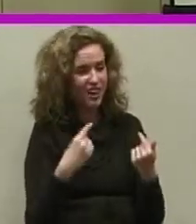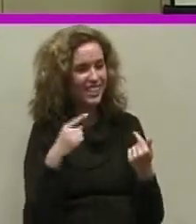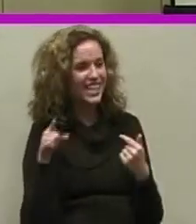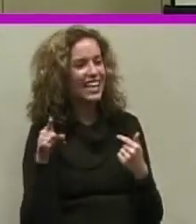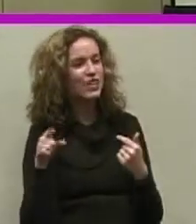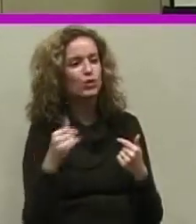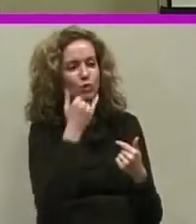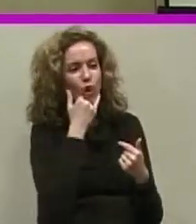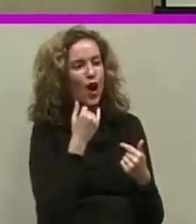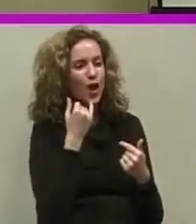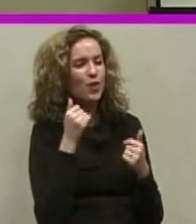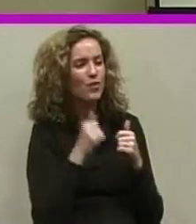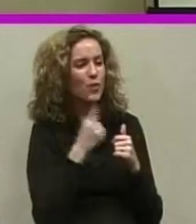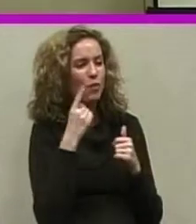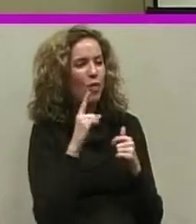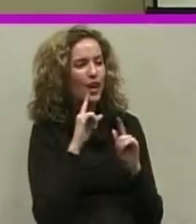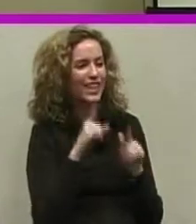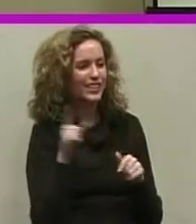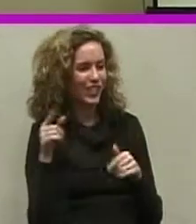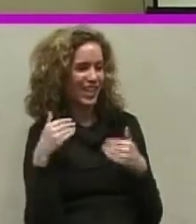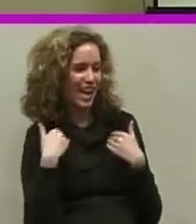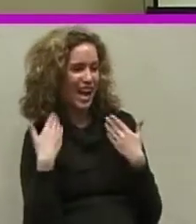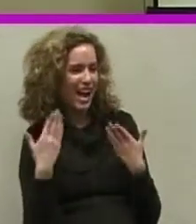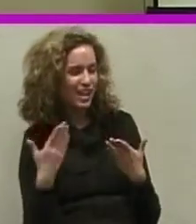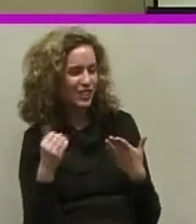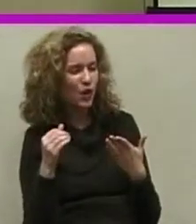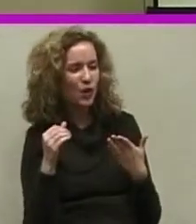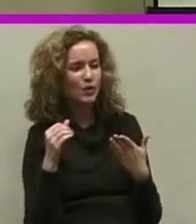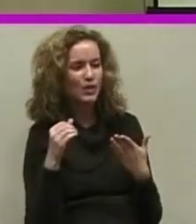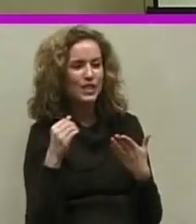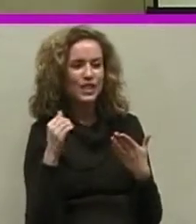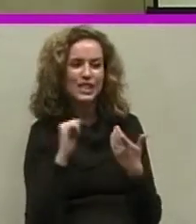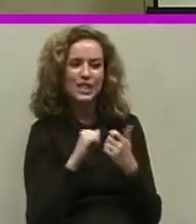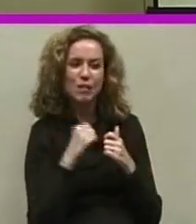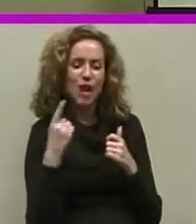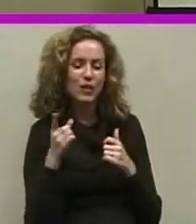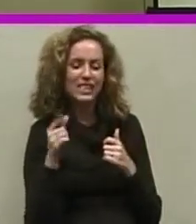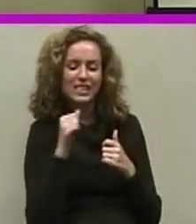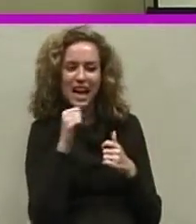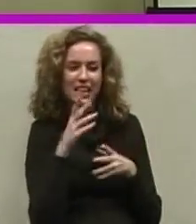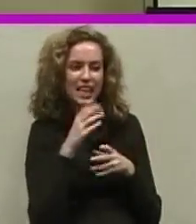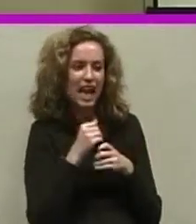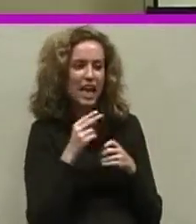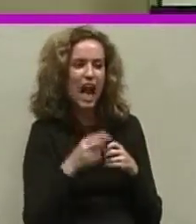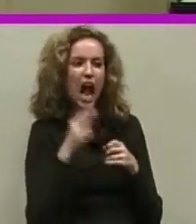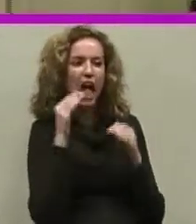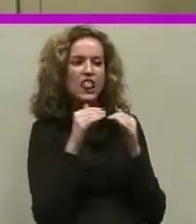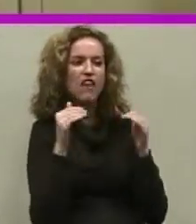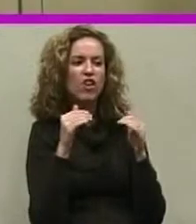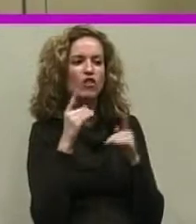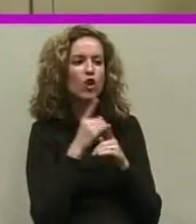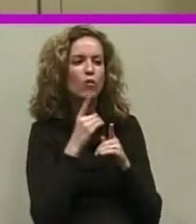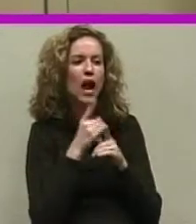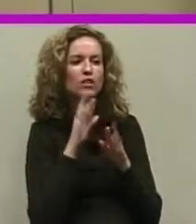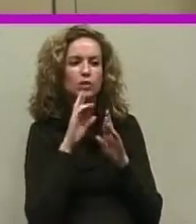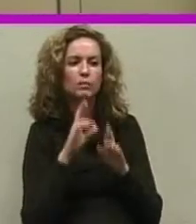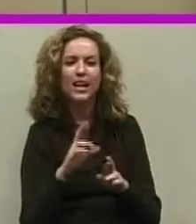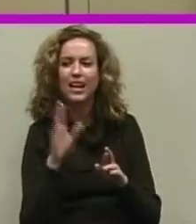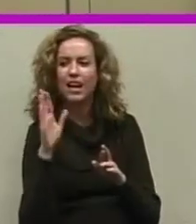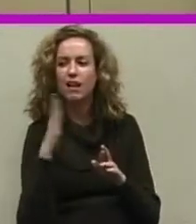right. Now, maybe he wasn't able to attend to it, but somehow he's not getting a high enough level of correct responding. That's me.